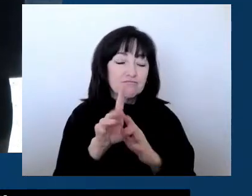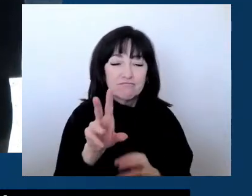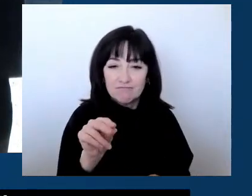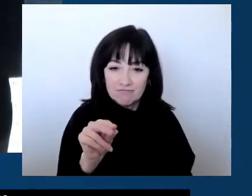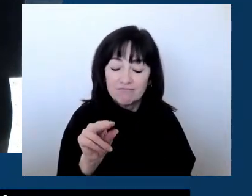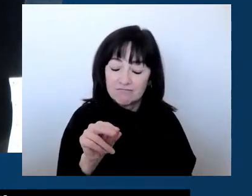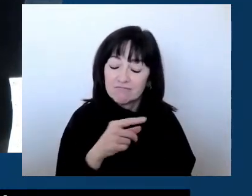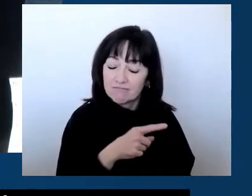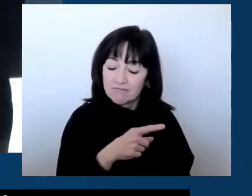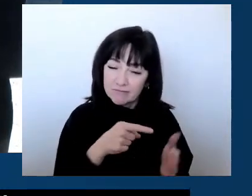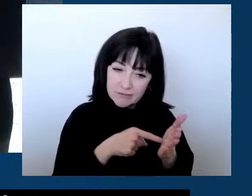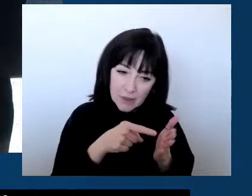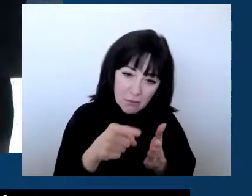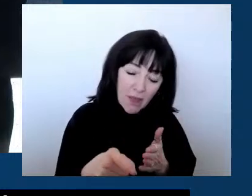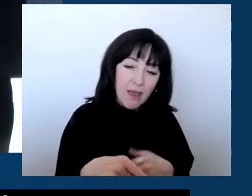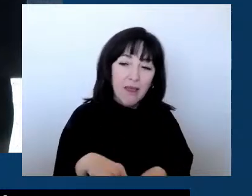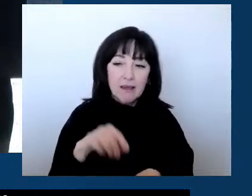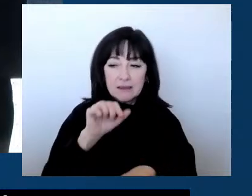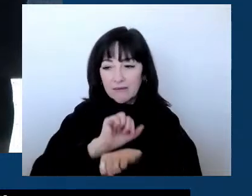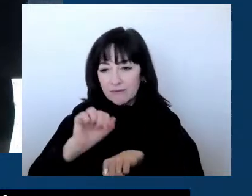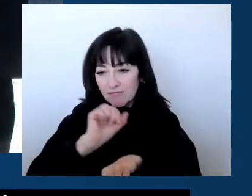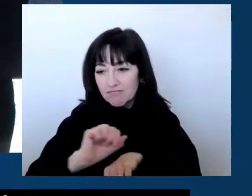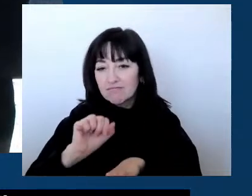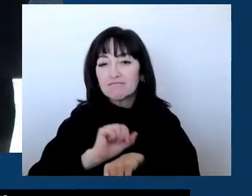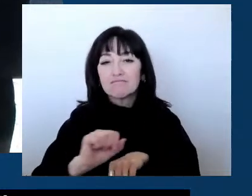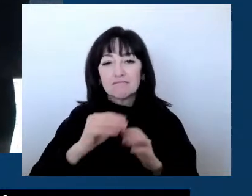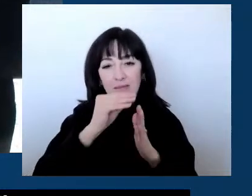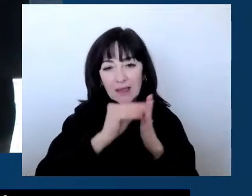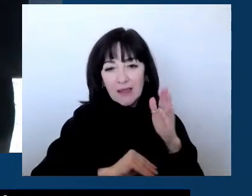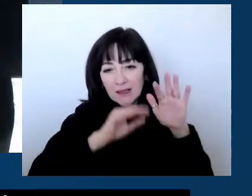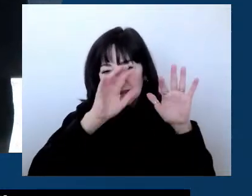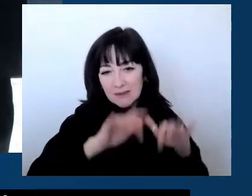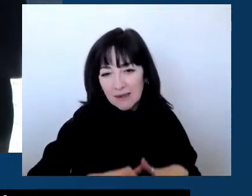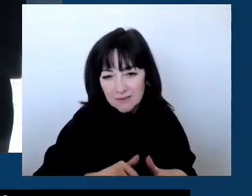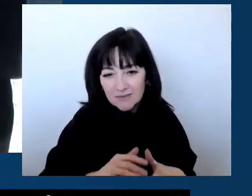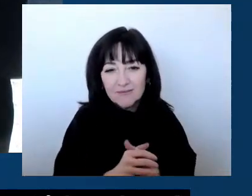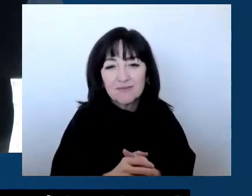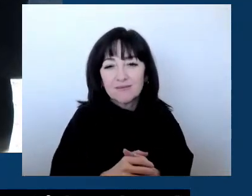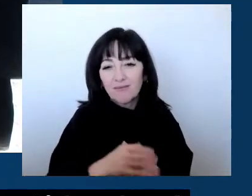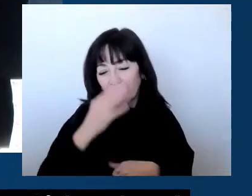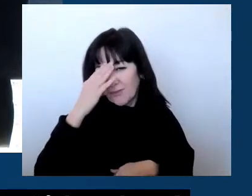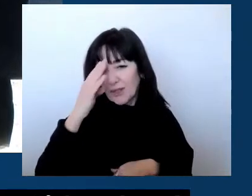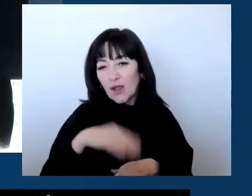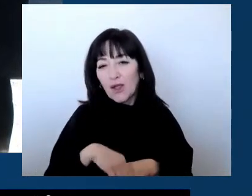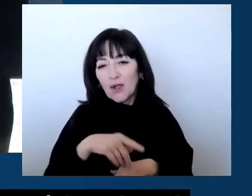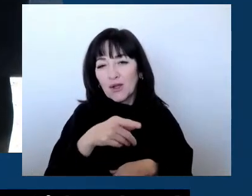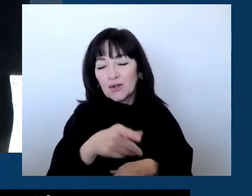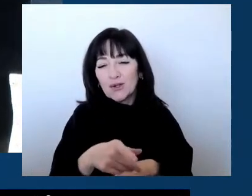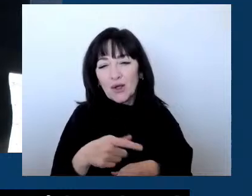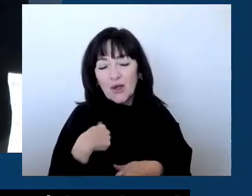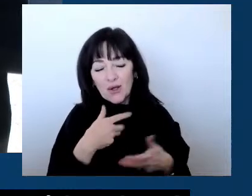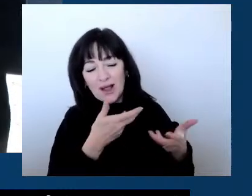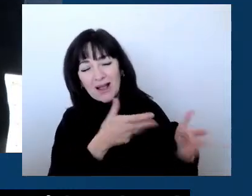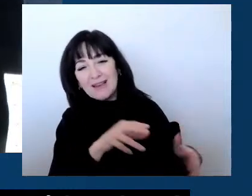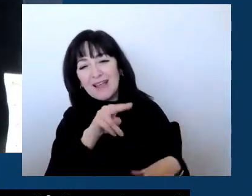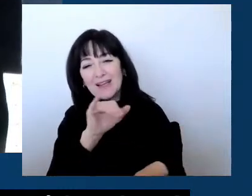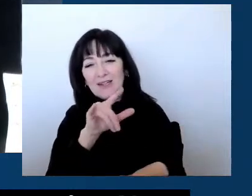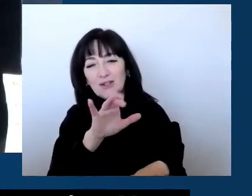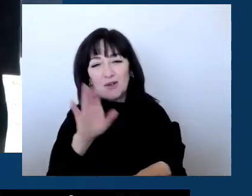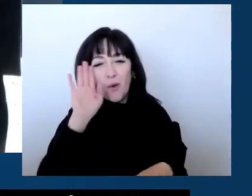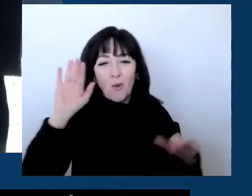by this man right here. I know Nicole wants to introduce him. And I'm going to yield to her to do